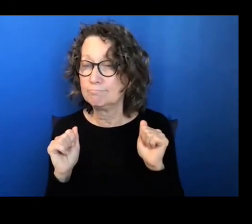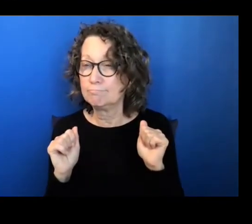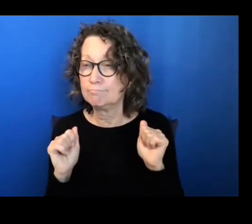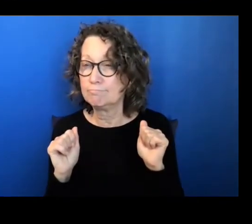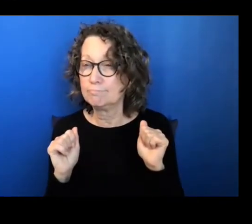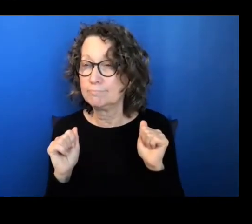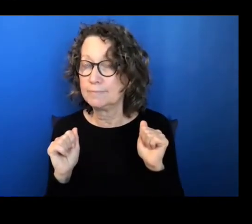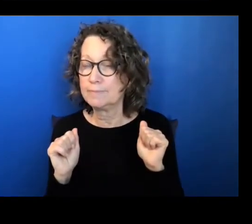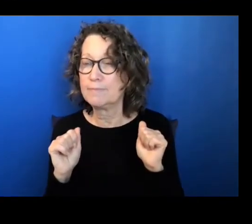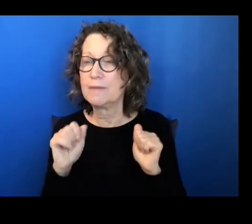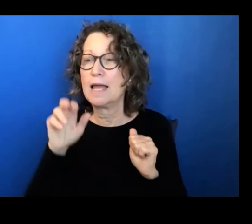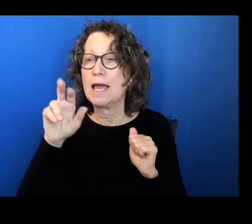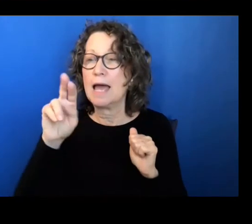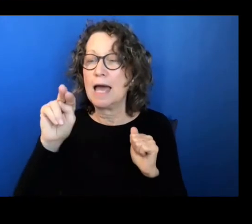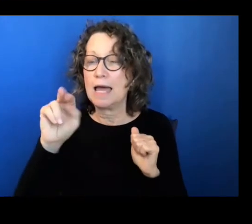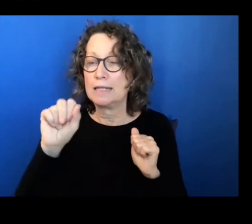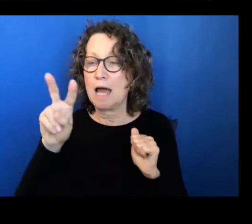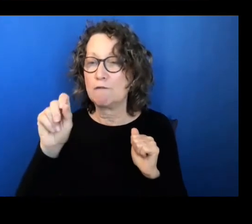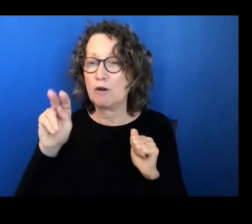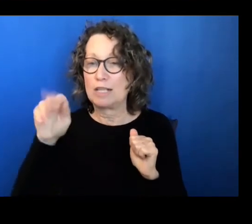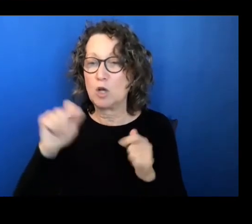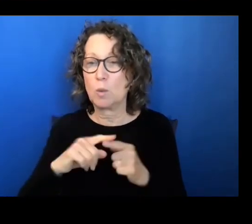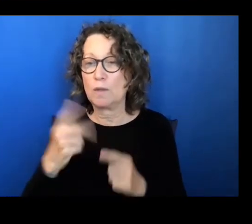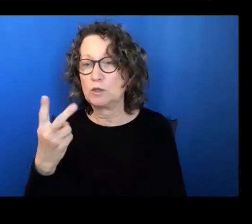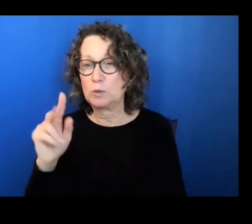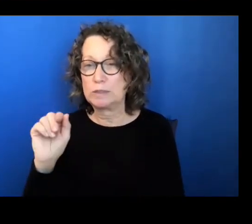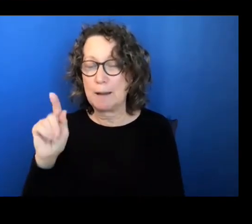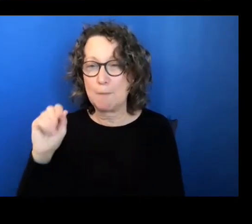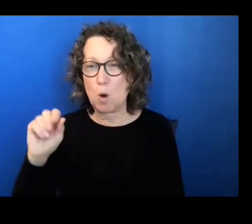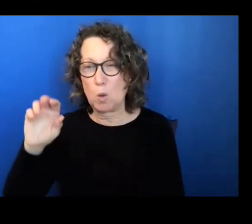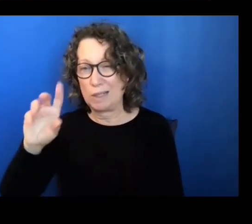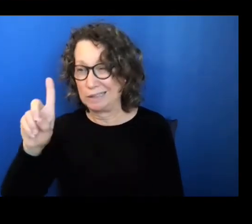Fabiola Navarrete with Two Tempo Digital.